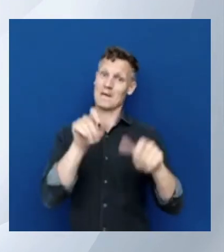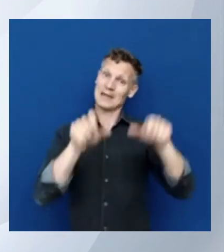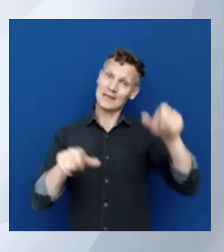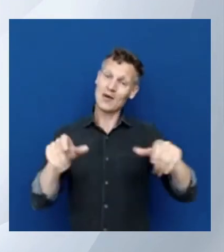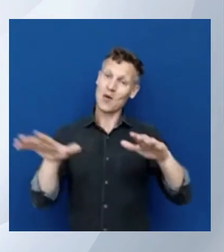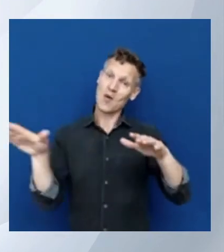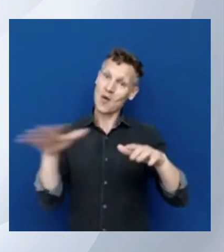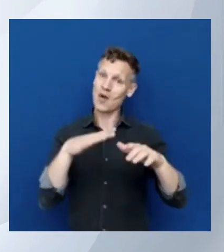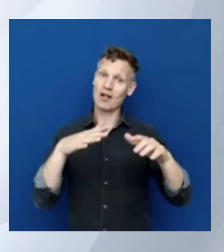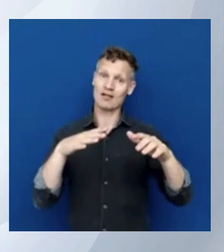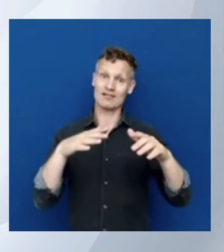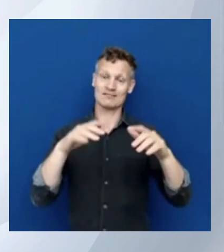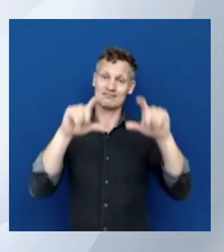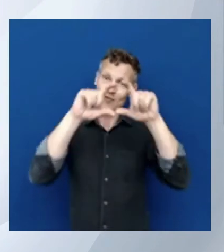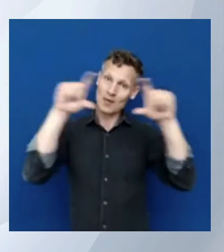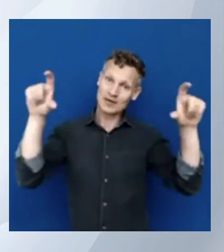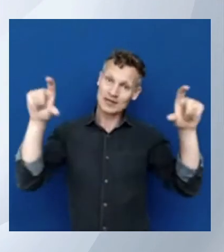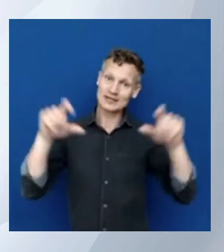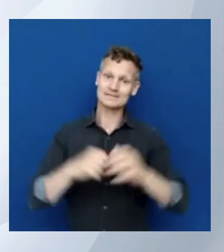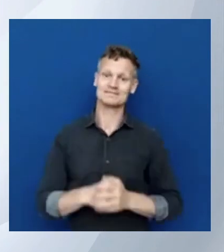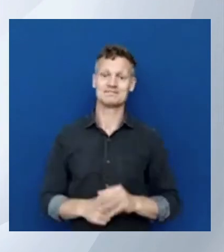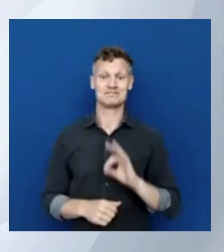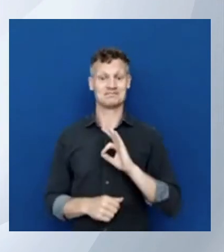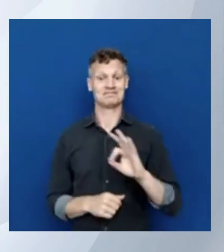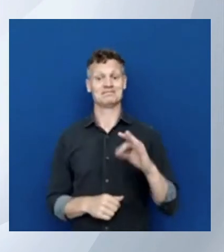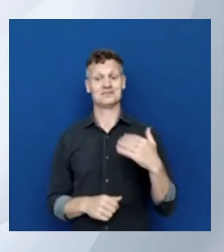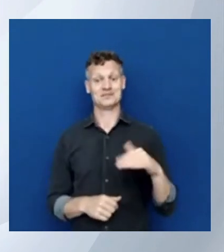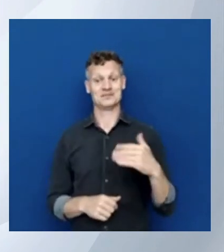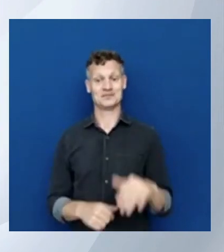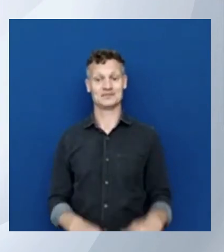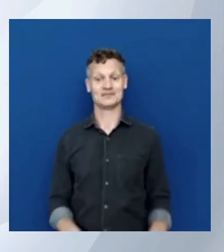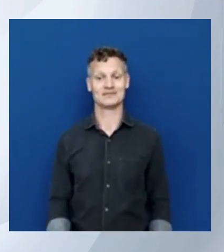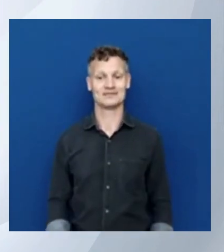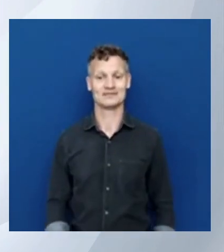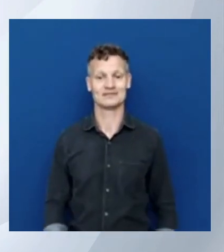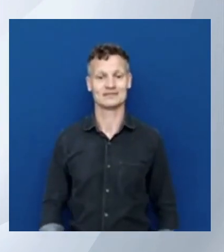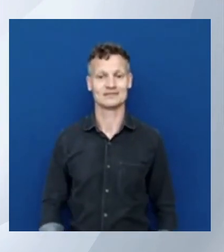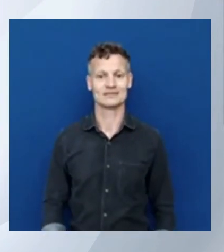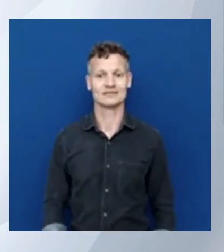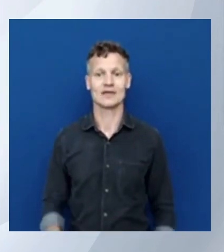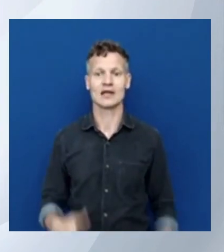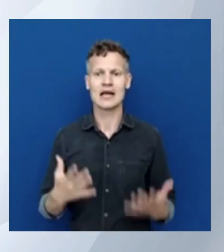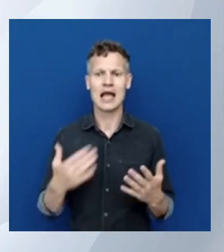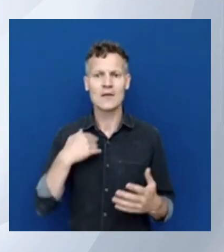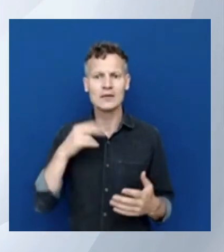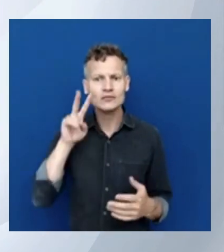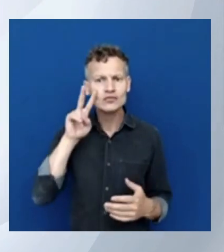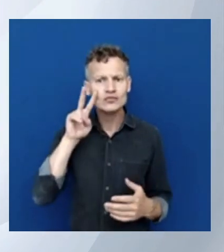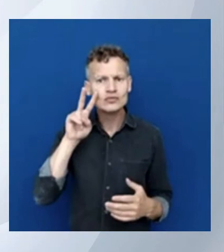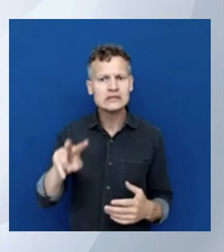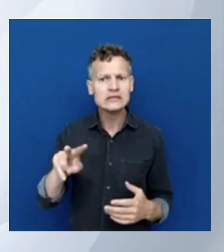Wow. Okay, so I'm gonna check the chat for the latest